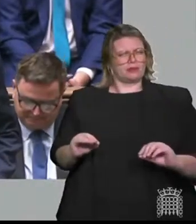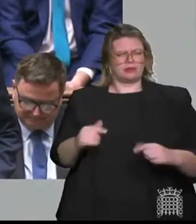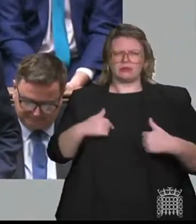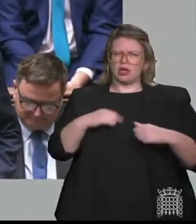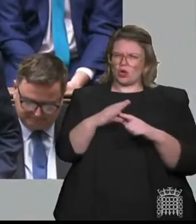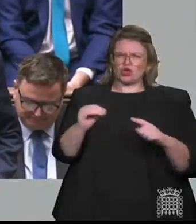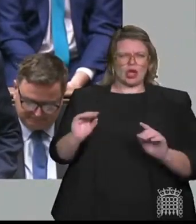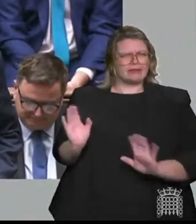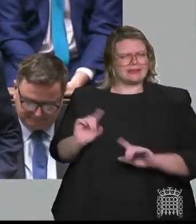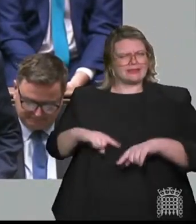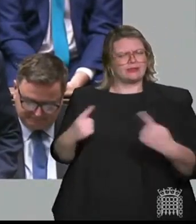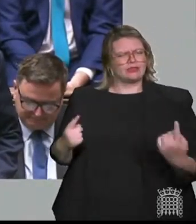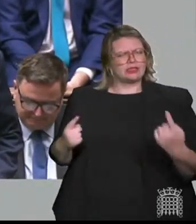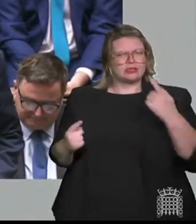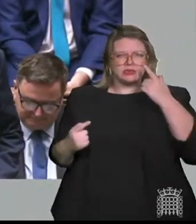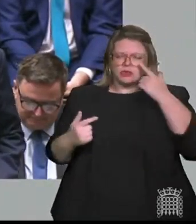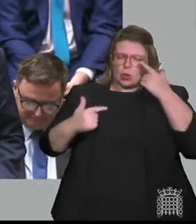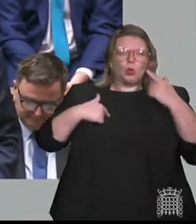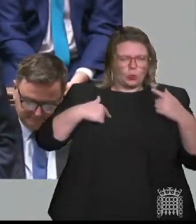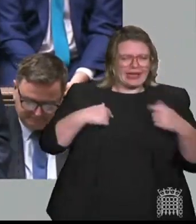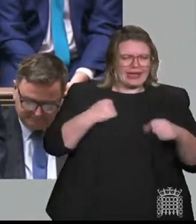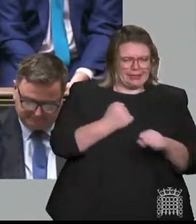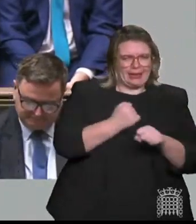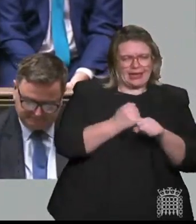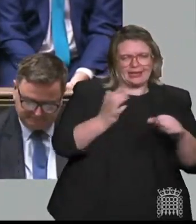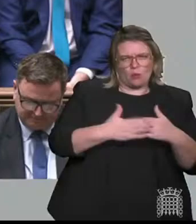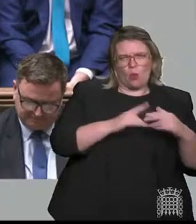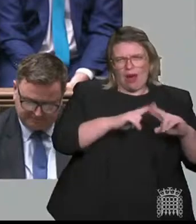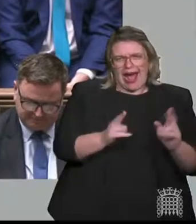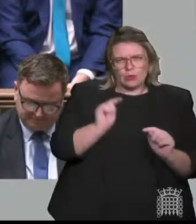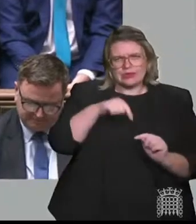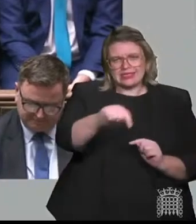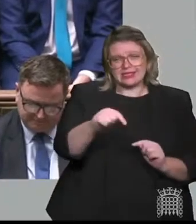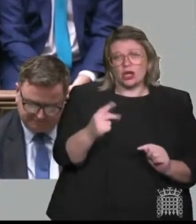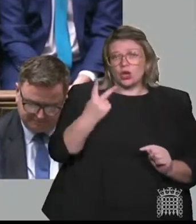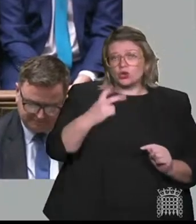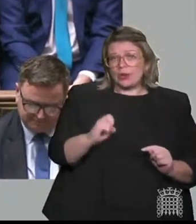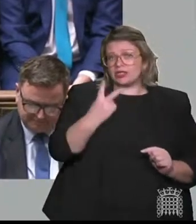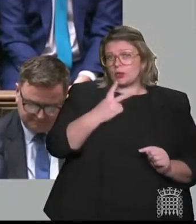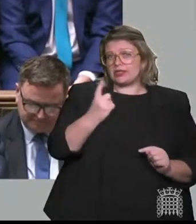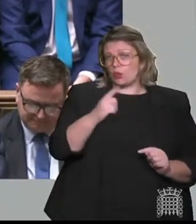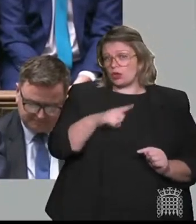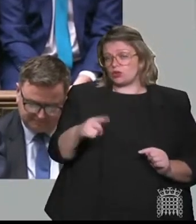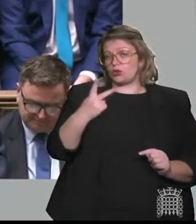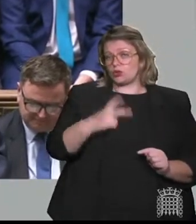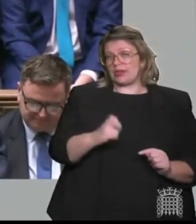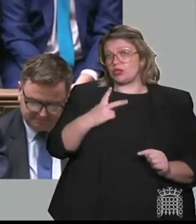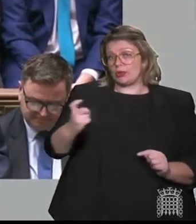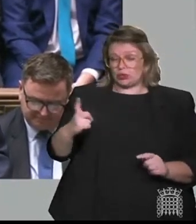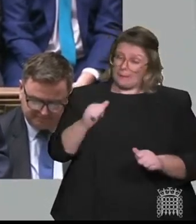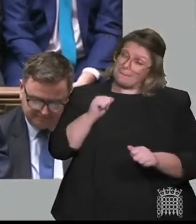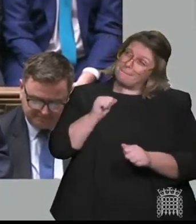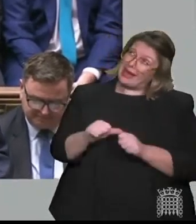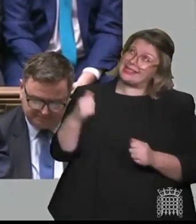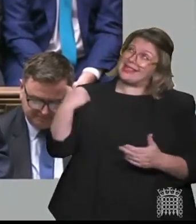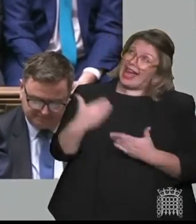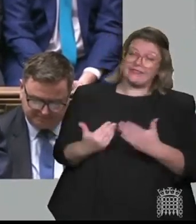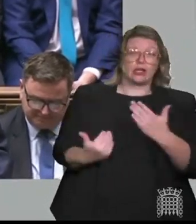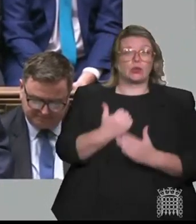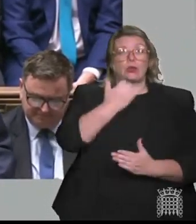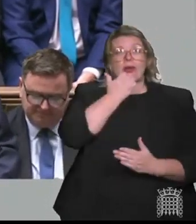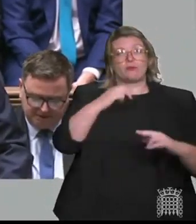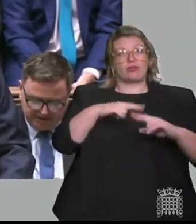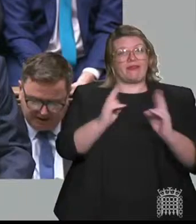Conservatives, on the other hand, are the builders, with more homes being completed in 21-22 than any single year of the last